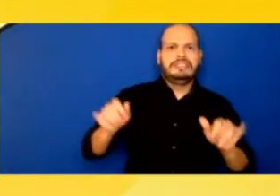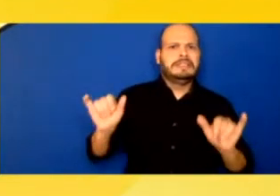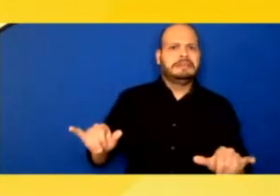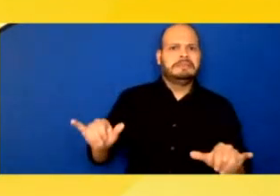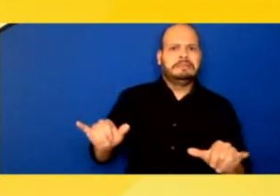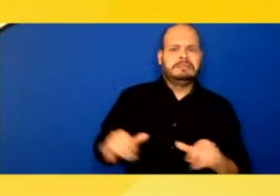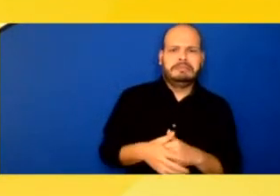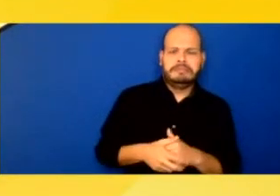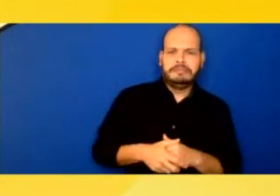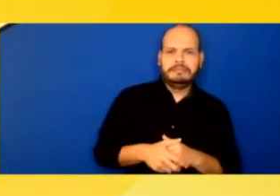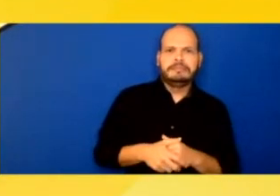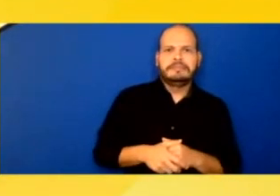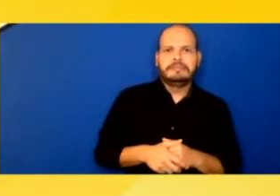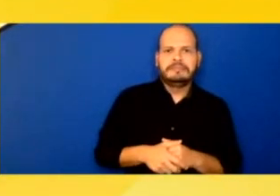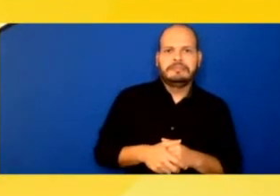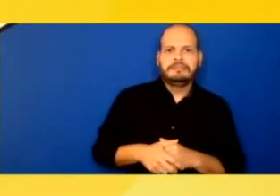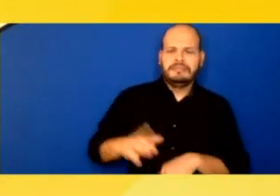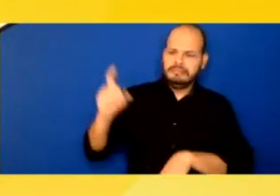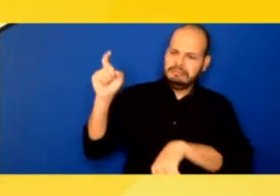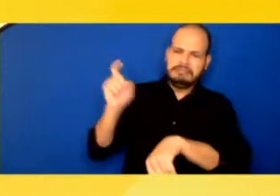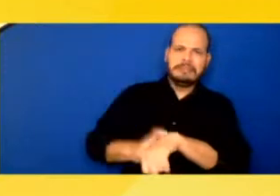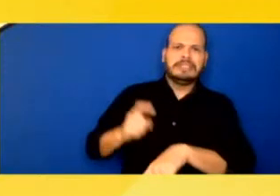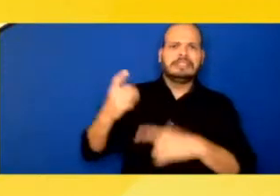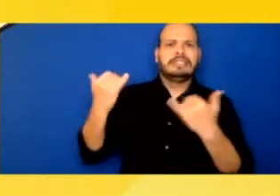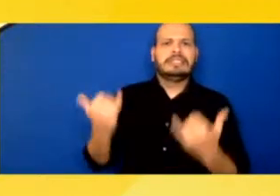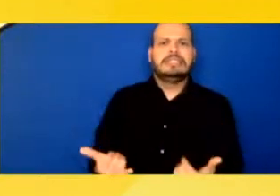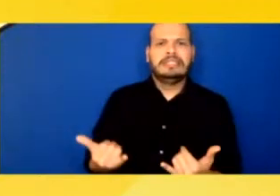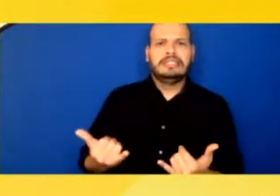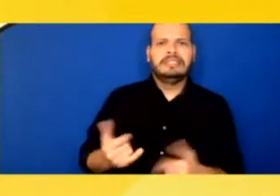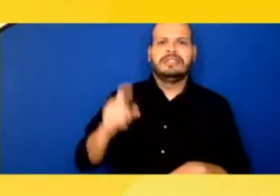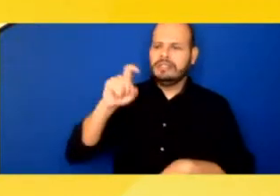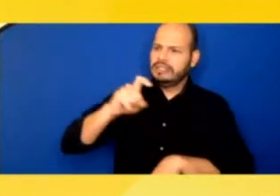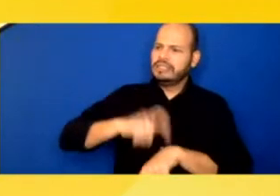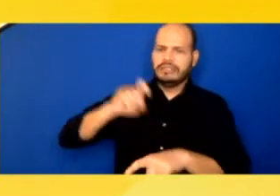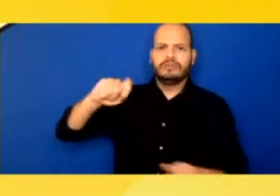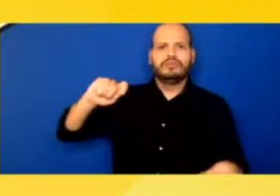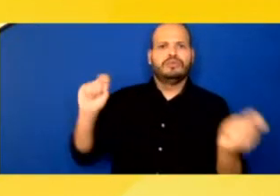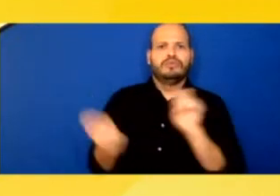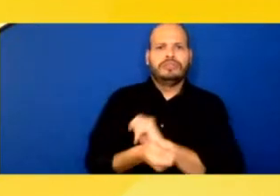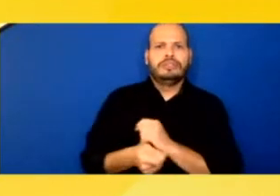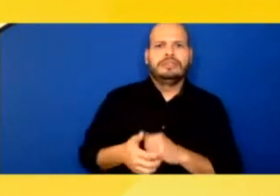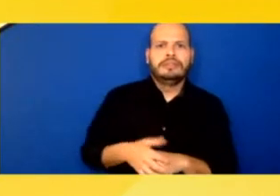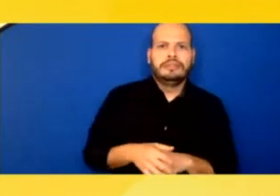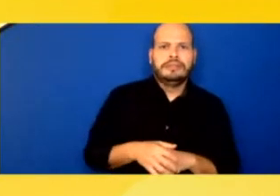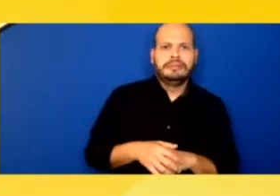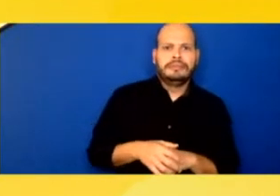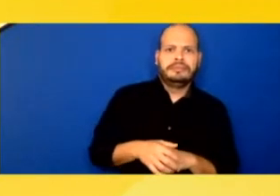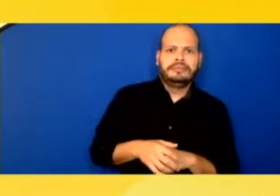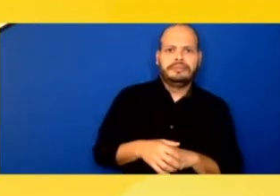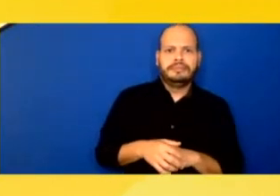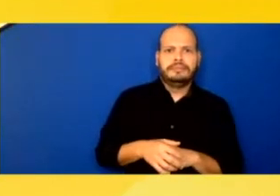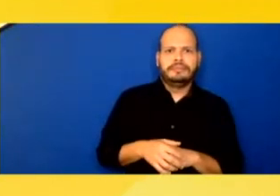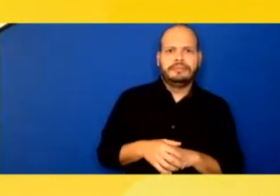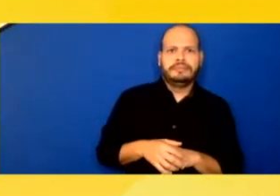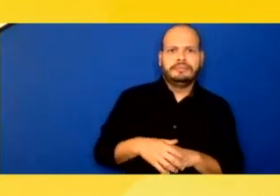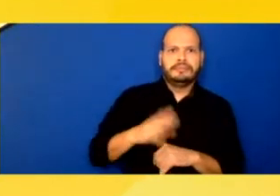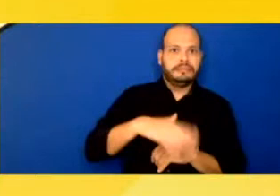is, it's past time. It's past time. I'm glad I'm living right now in this time. to join you,